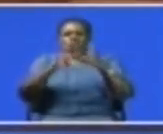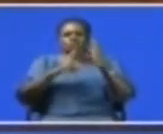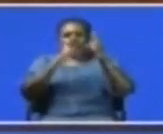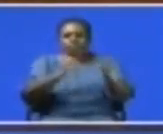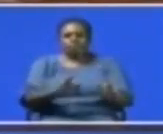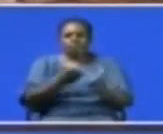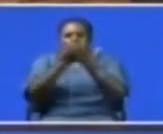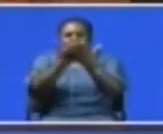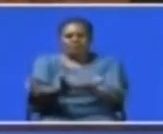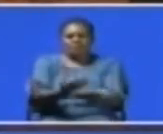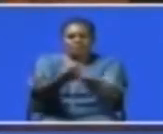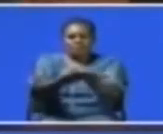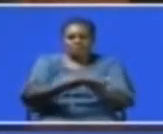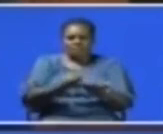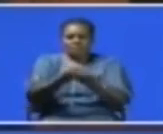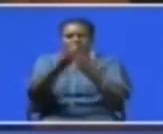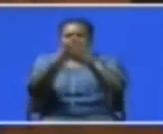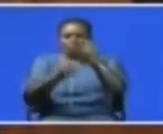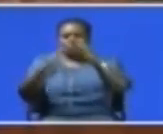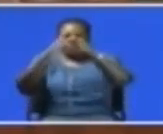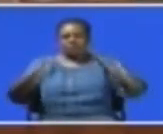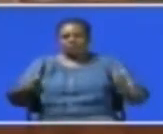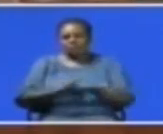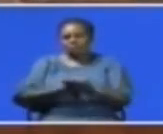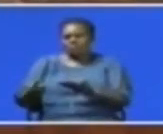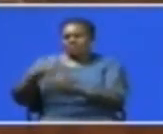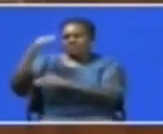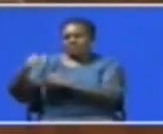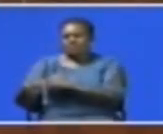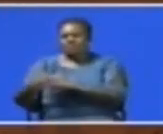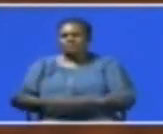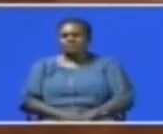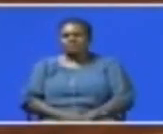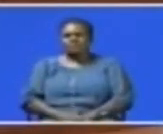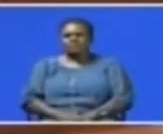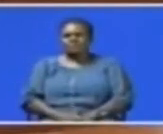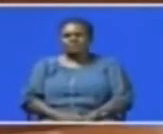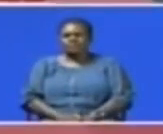will be tabled for debate in both houses next week. Patrick Abimo, KTN News.